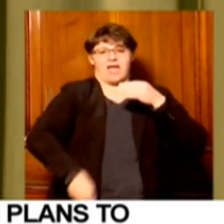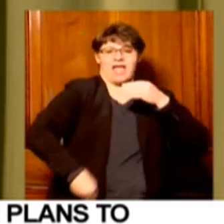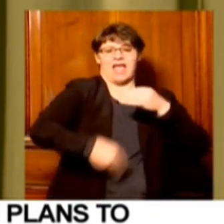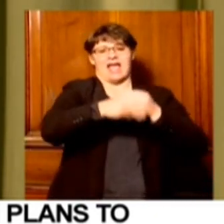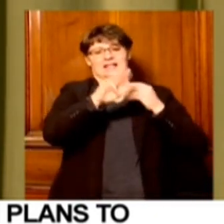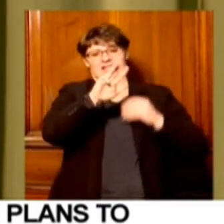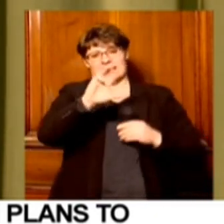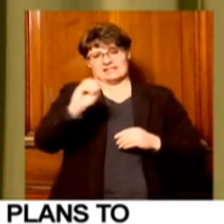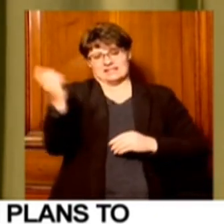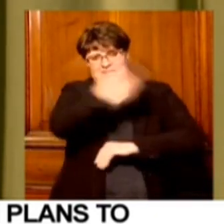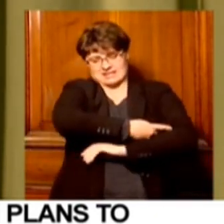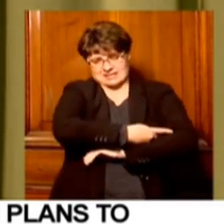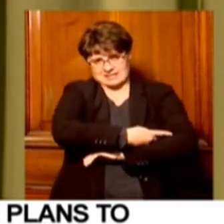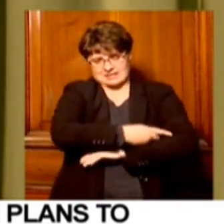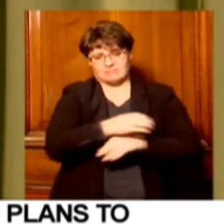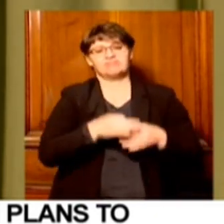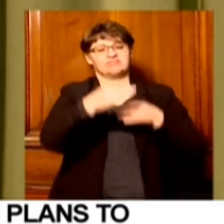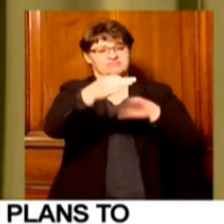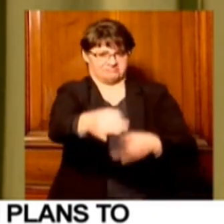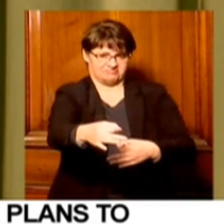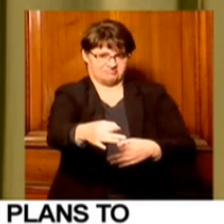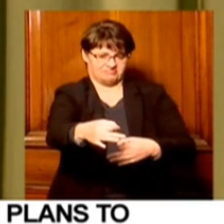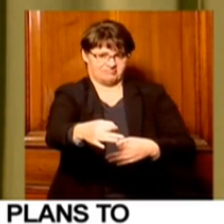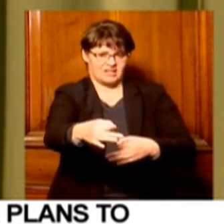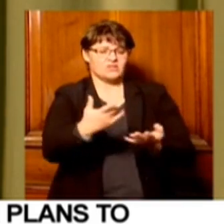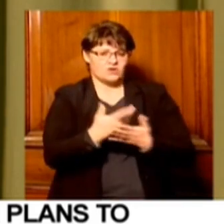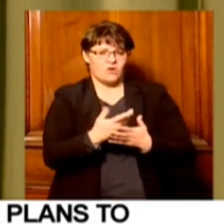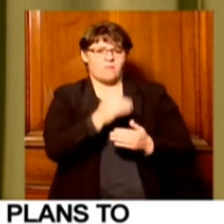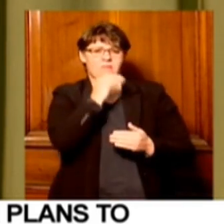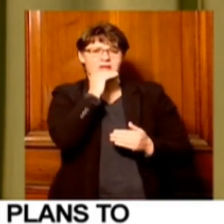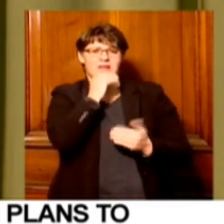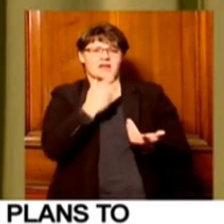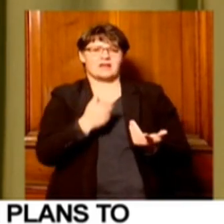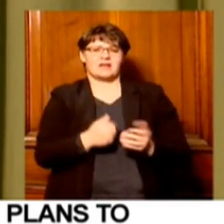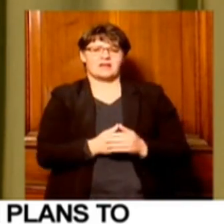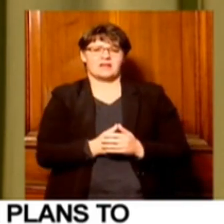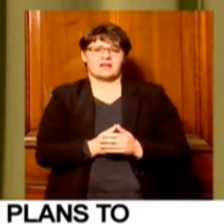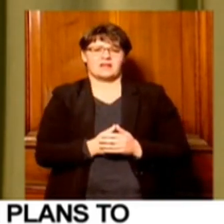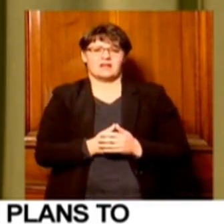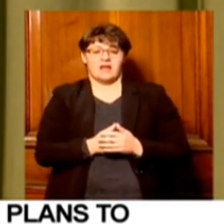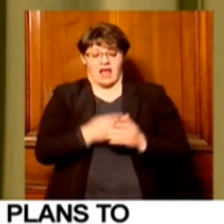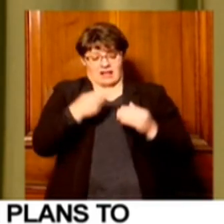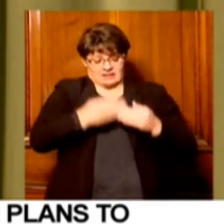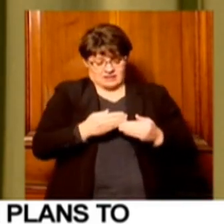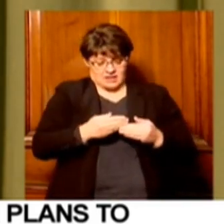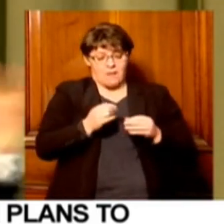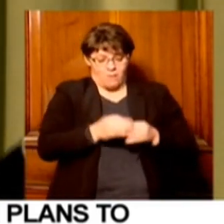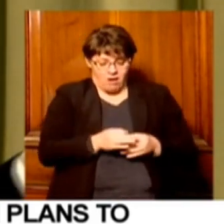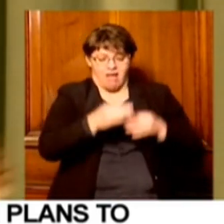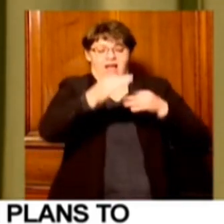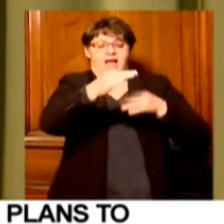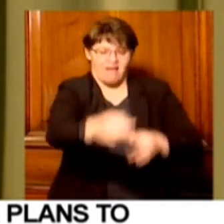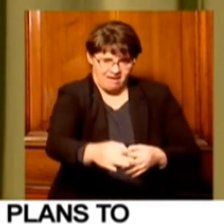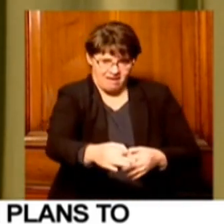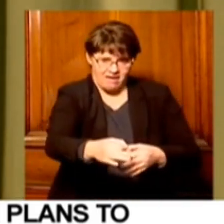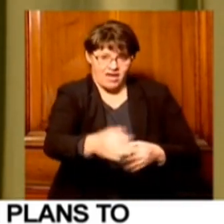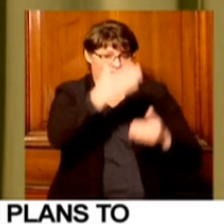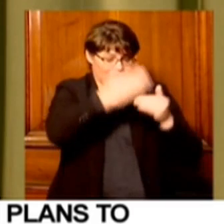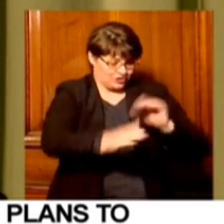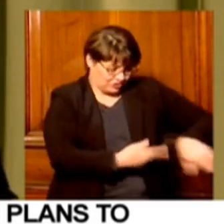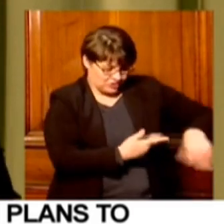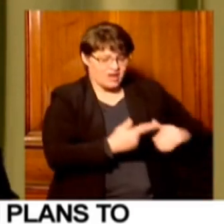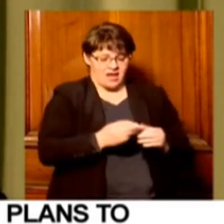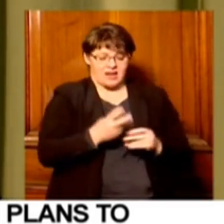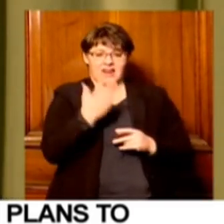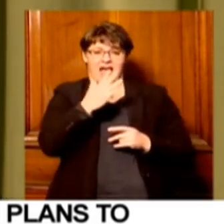90 days. So you should count at the end of the initial extension period, a further 90 days going forward, and I